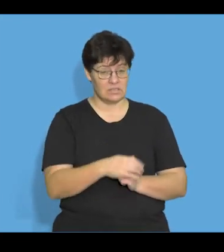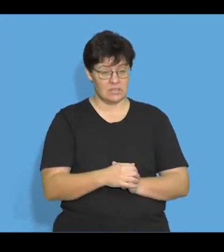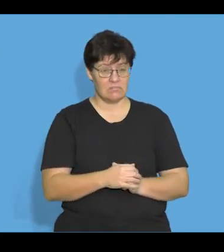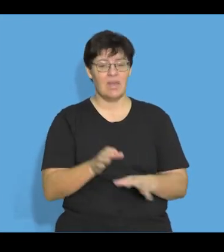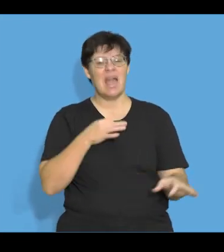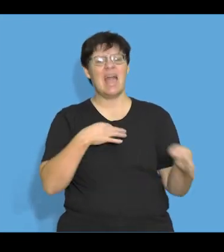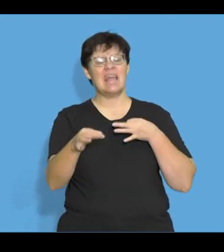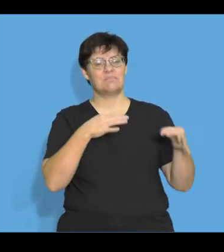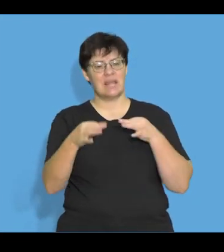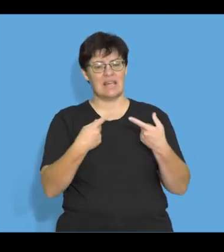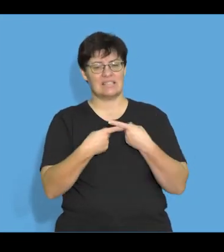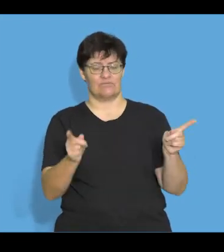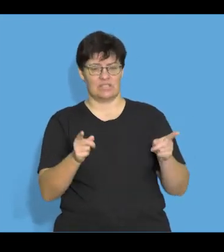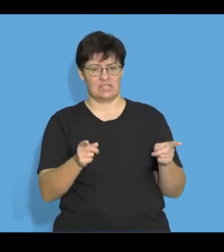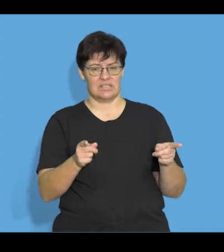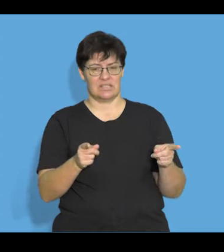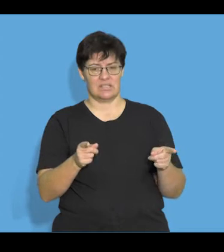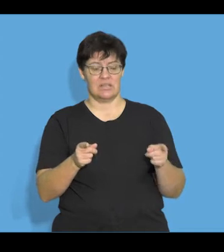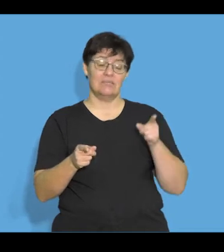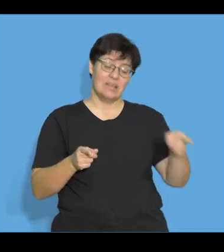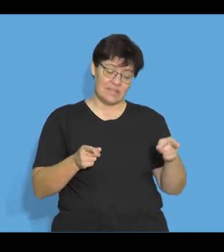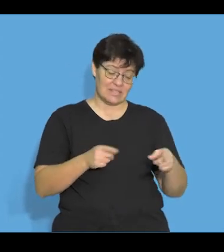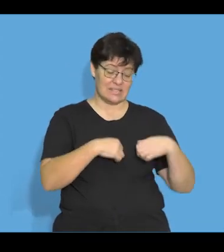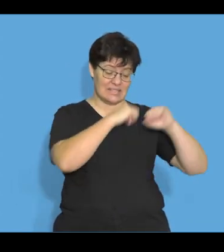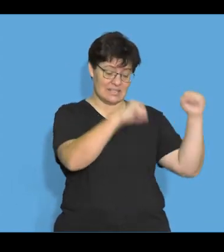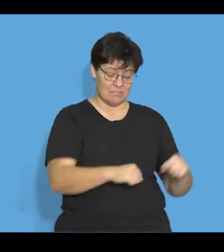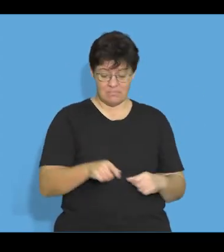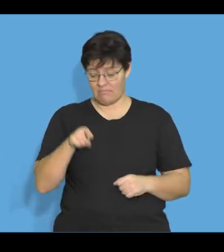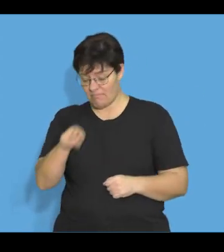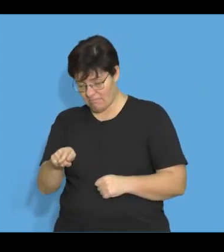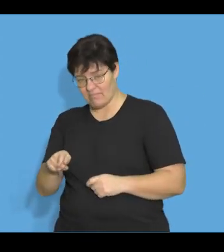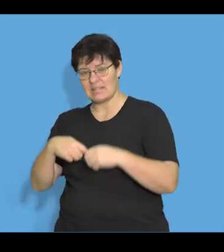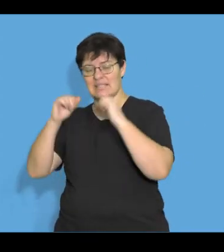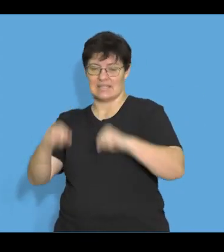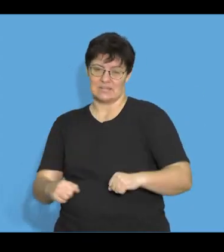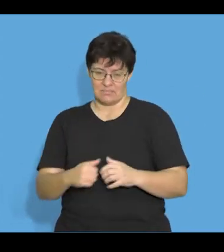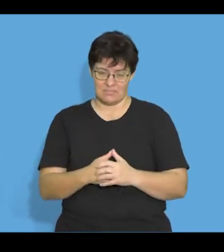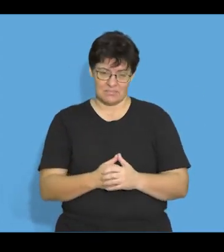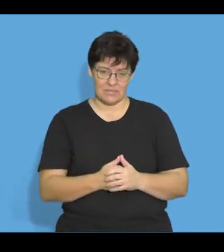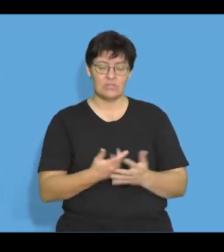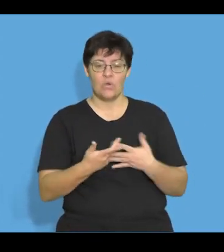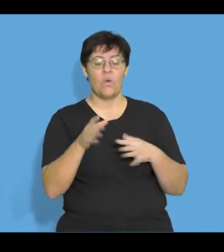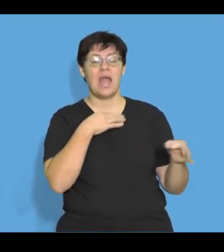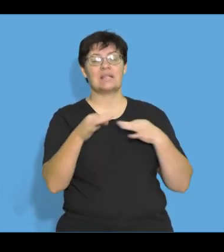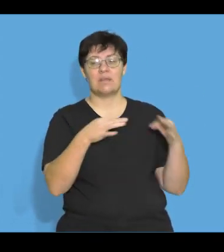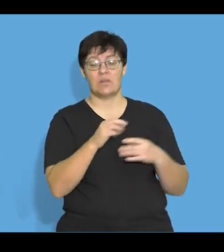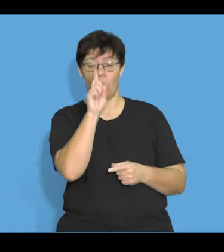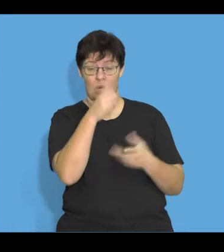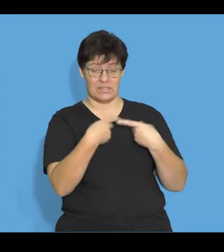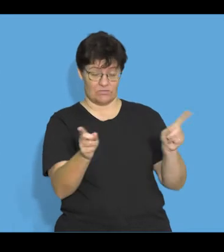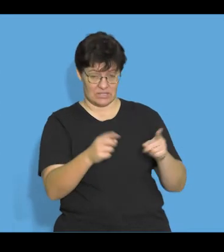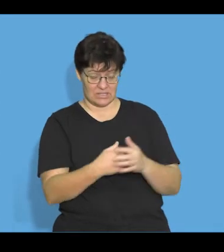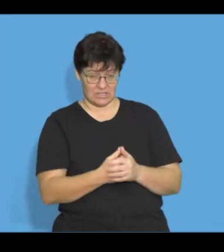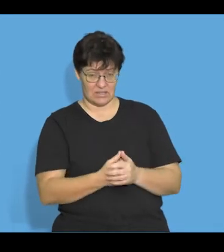one difference between the perpetual stock system and the periodic system. So we're explaining one difference between